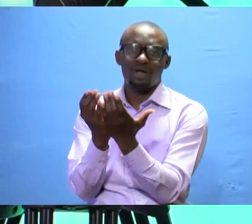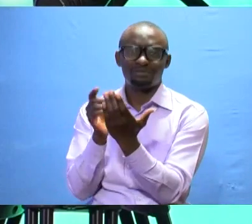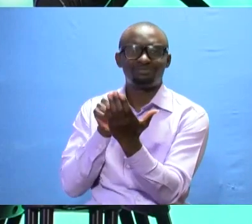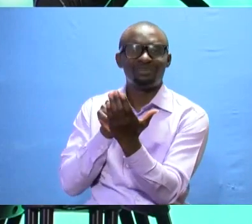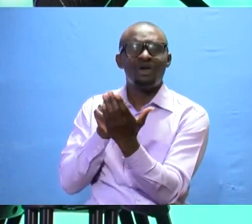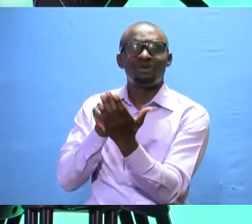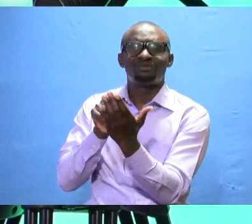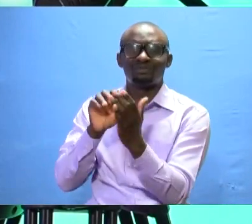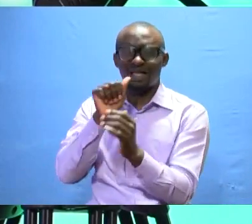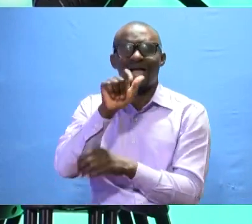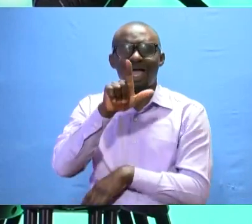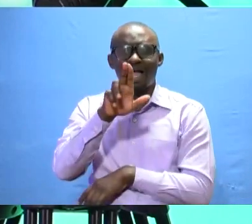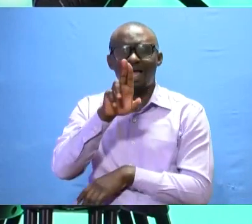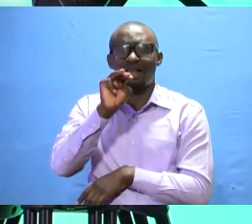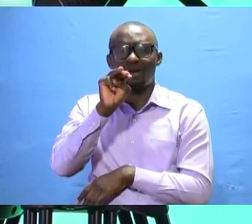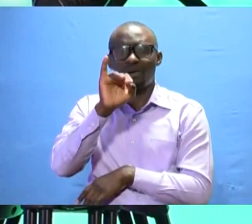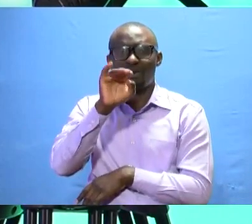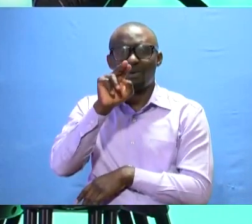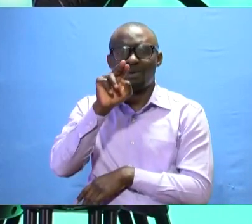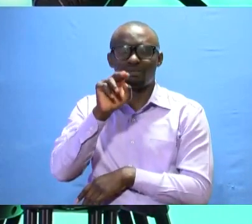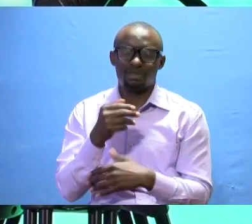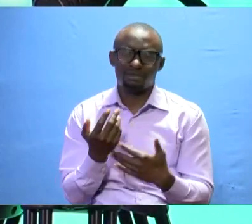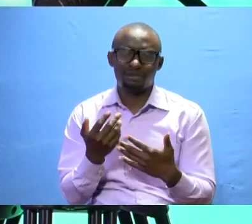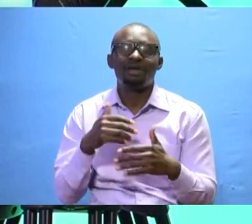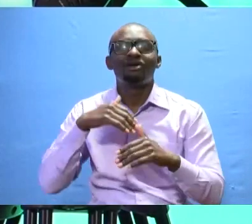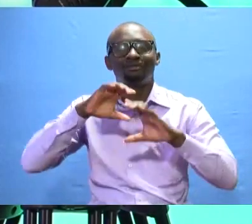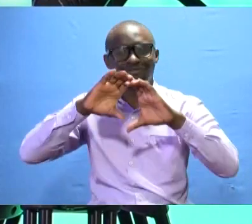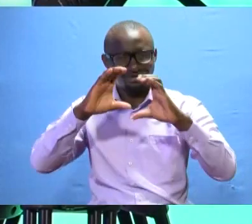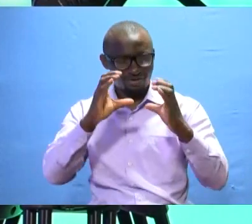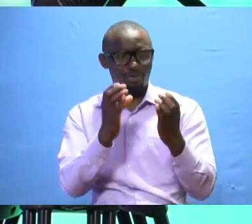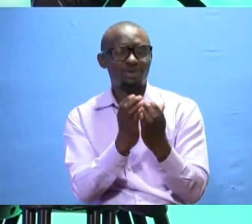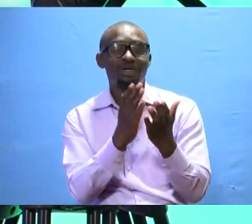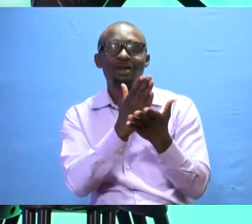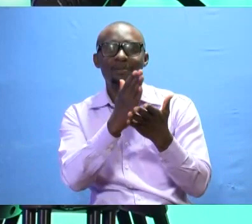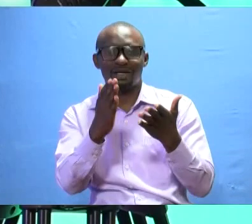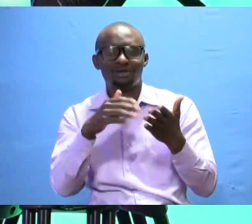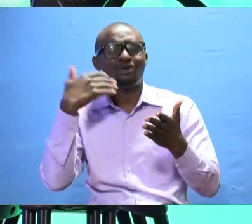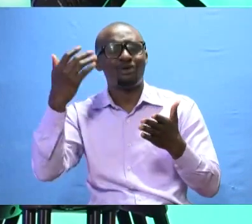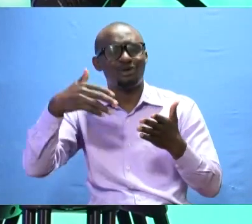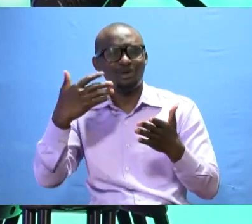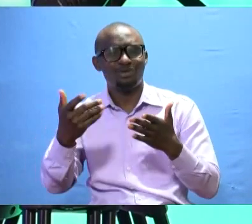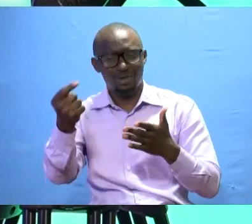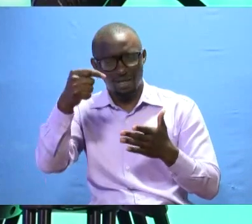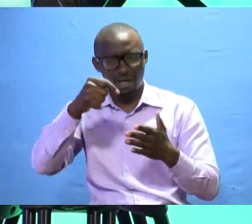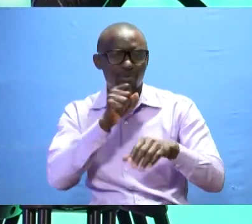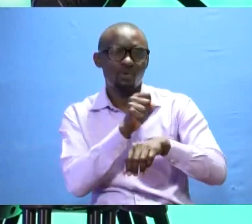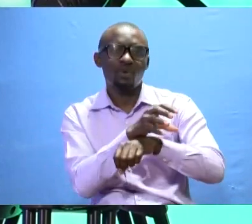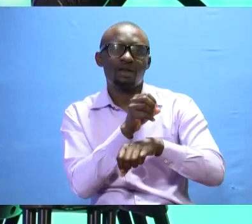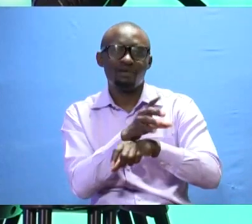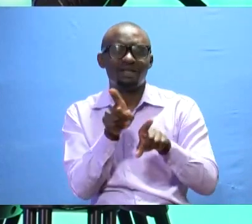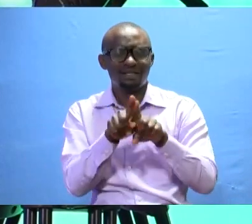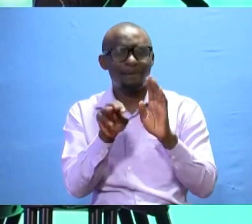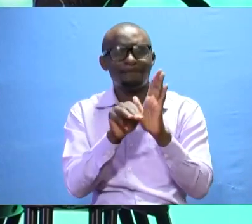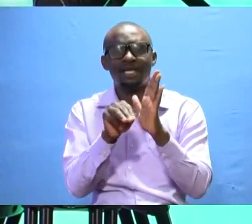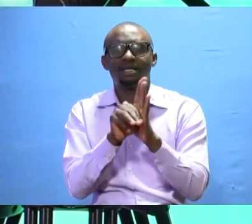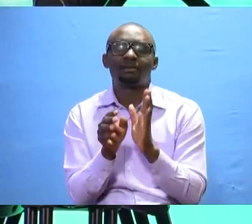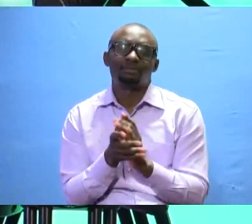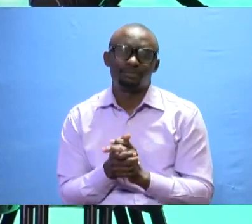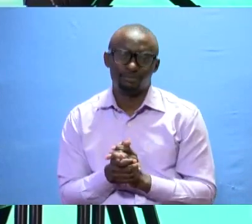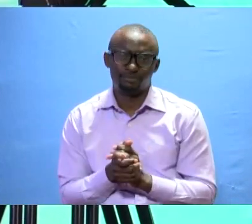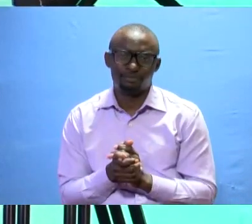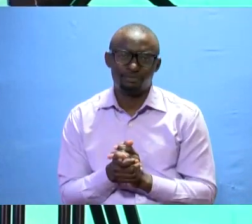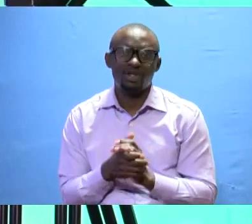35th anniversary. But I'm here to tell you, you're off to a great start. You are extremely diverse students from